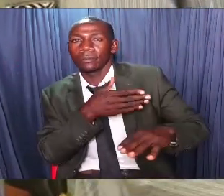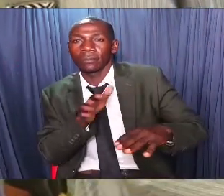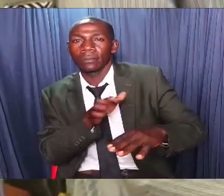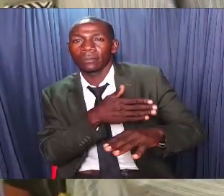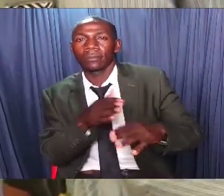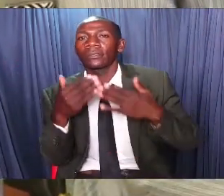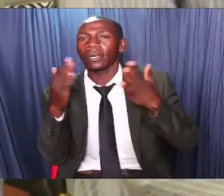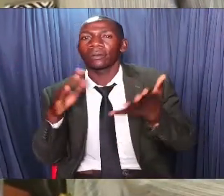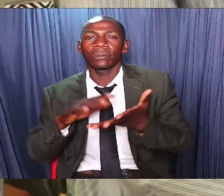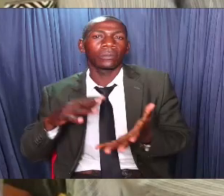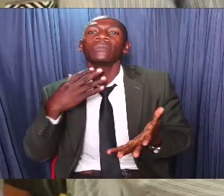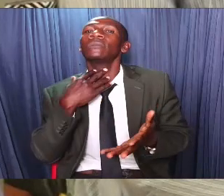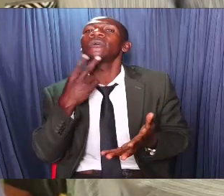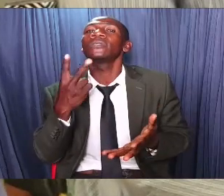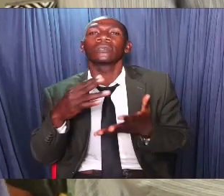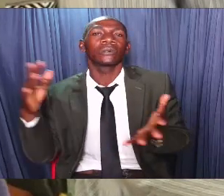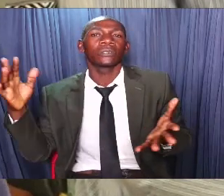people to be heard praising our God.